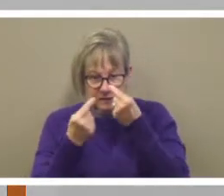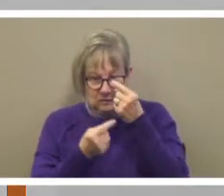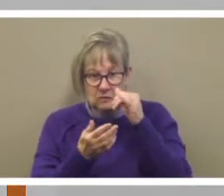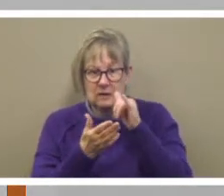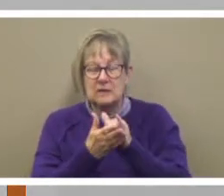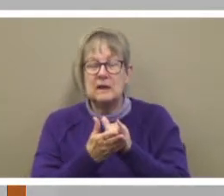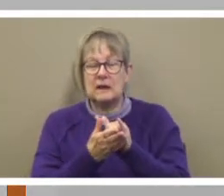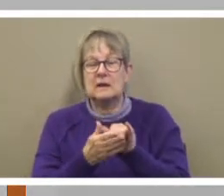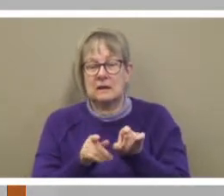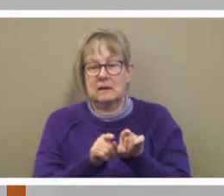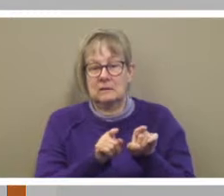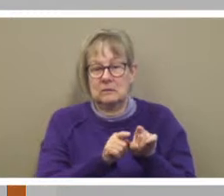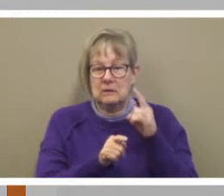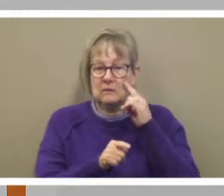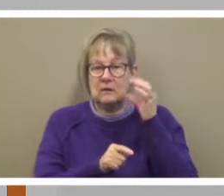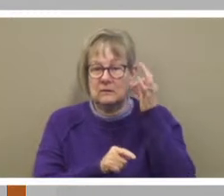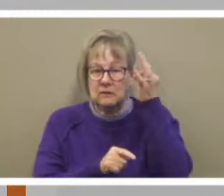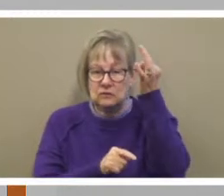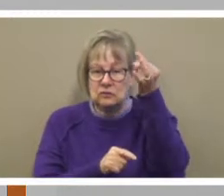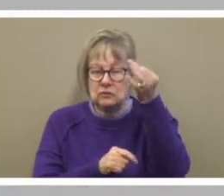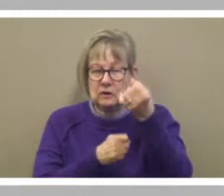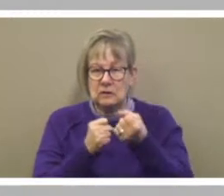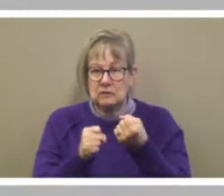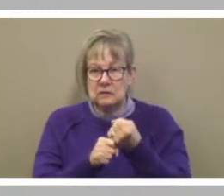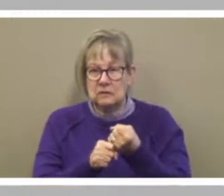into consideration for the future years.